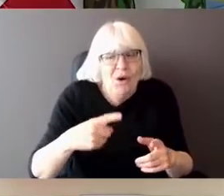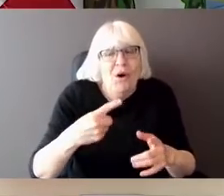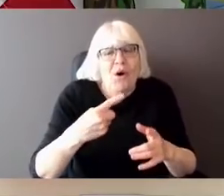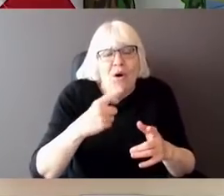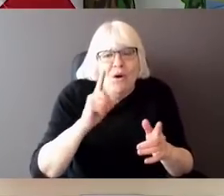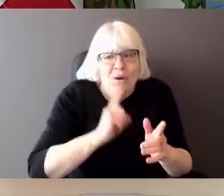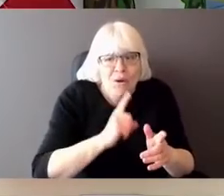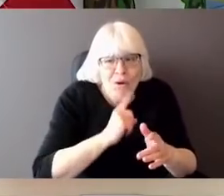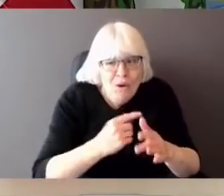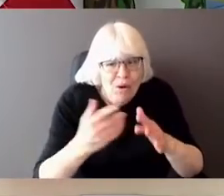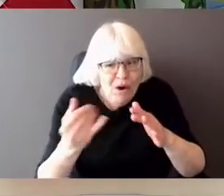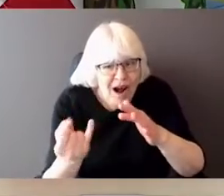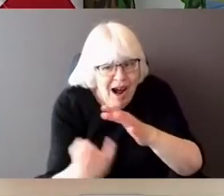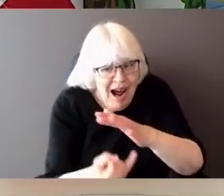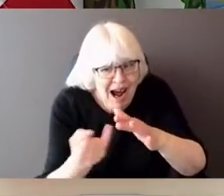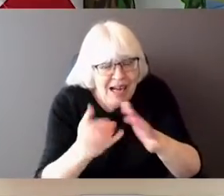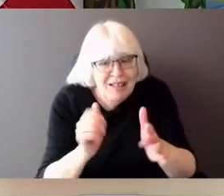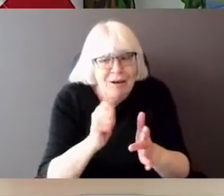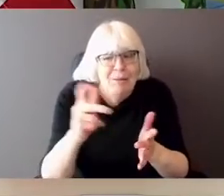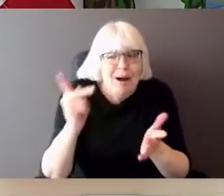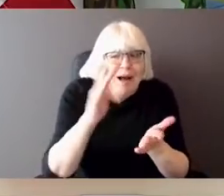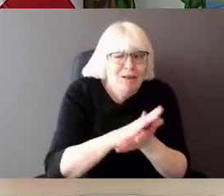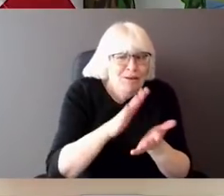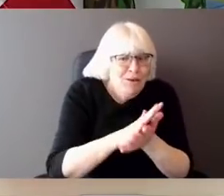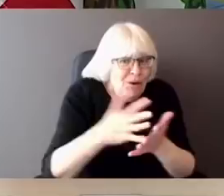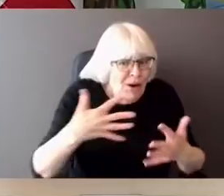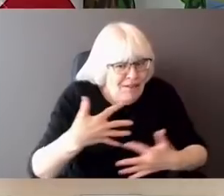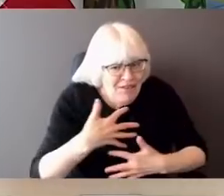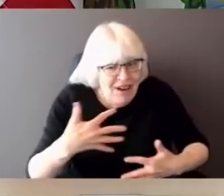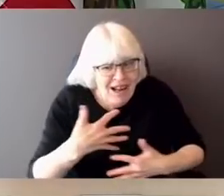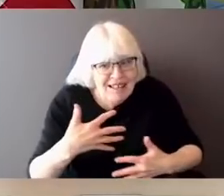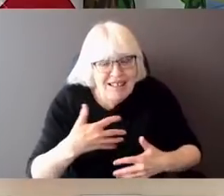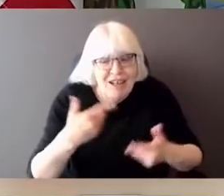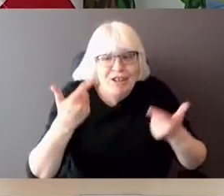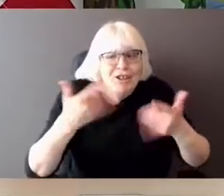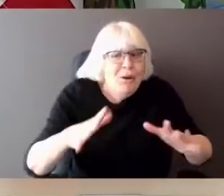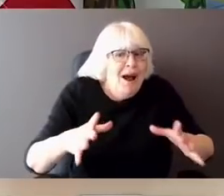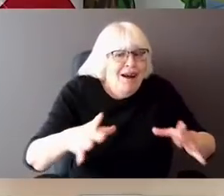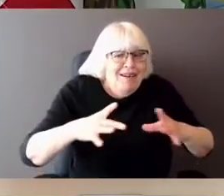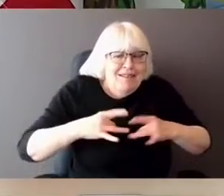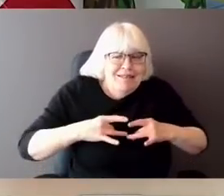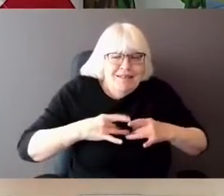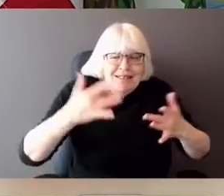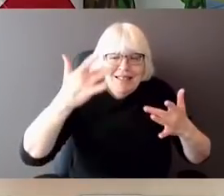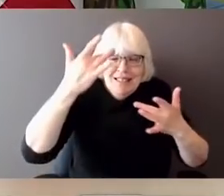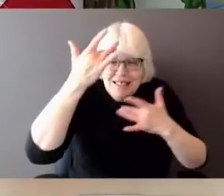sort of battling for themselves kind of thing. But whether they are, whether COVID-19 is actually a bigger risk than other